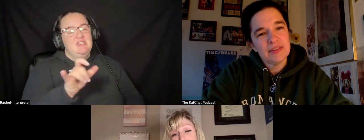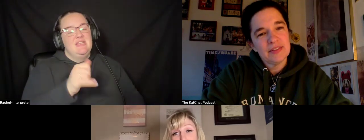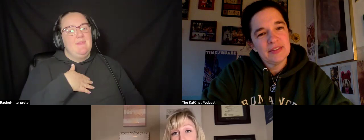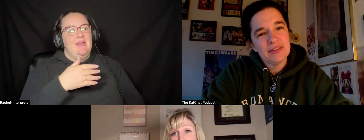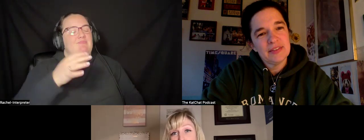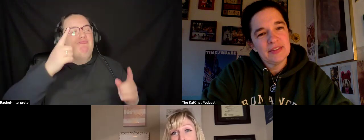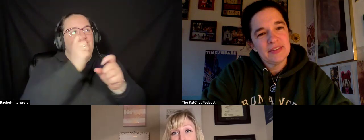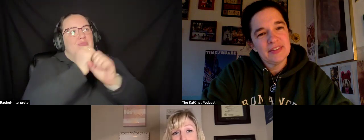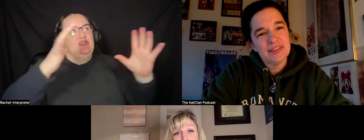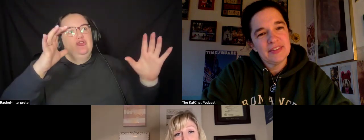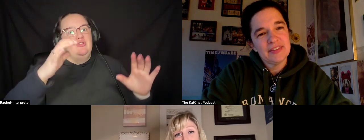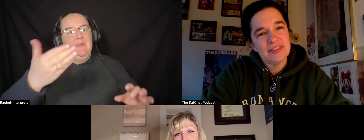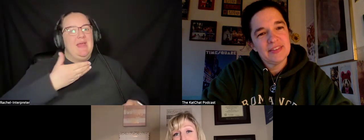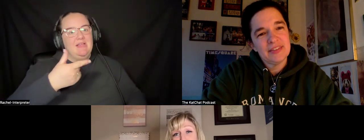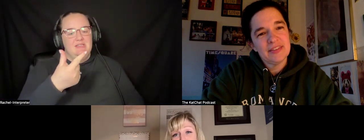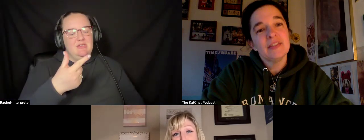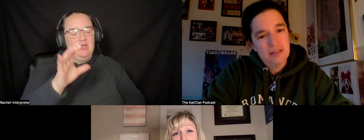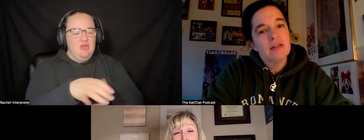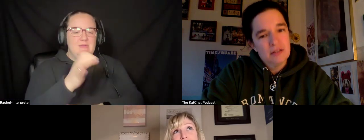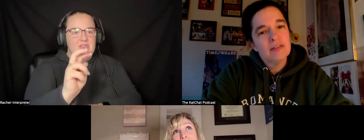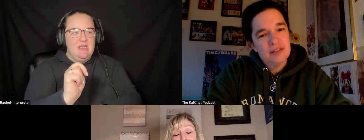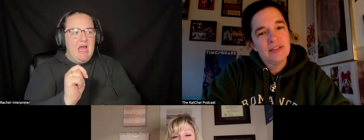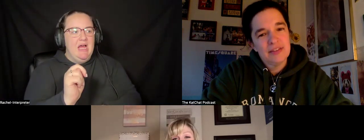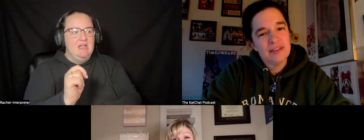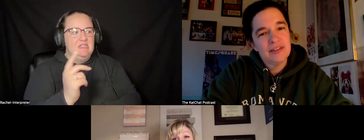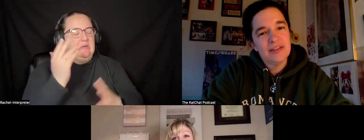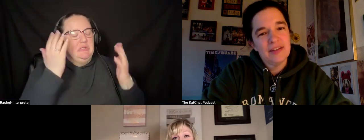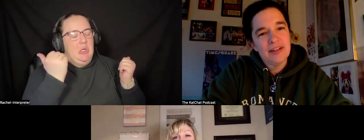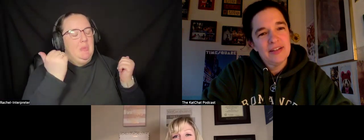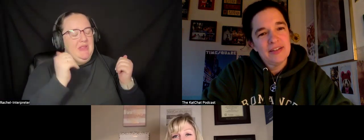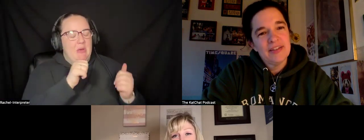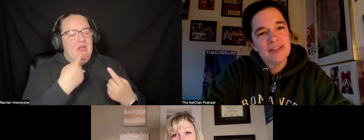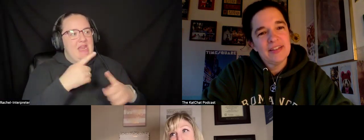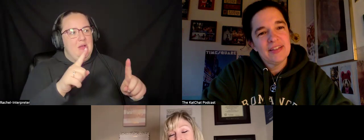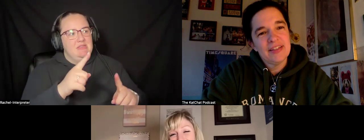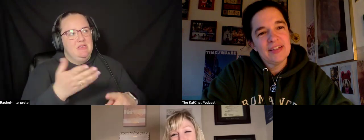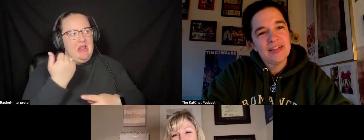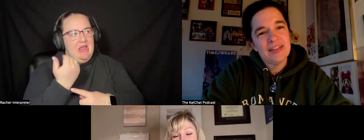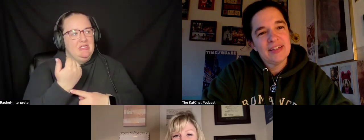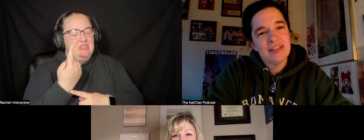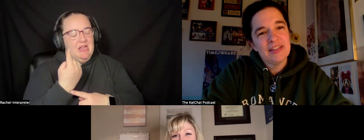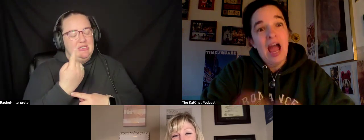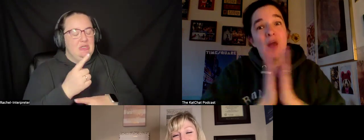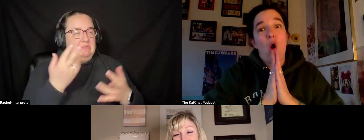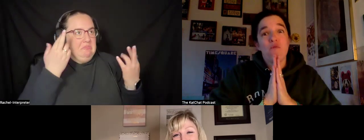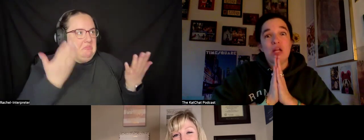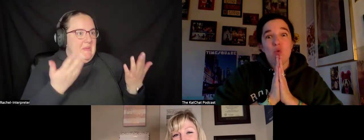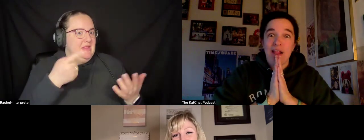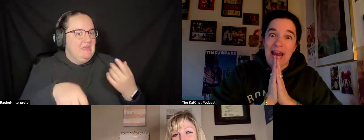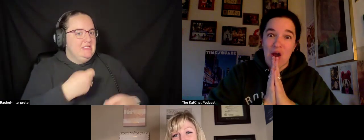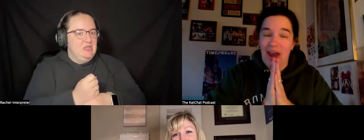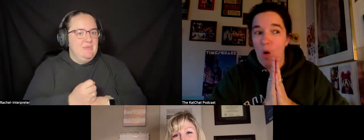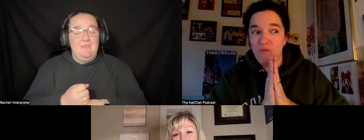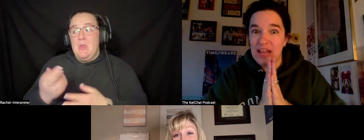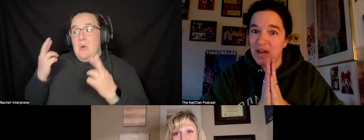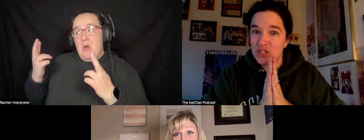guest at a Christmas con. So like I was really hoping they were going to announce her last year. So maybe this year. And hopefully you will